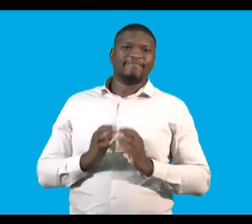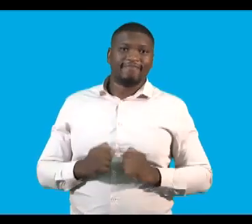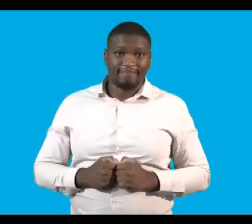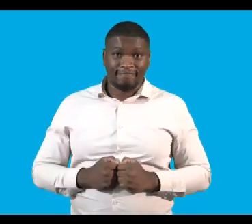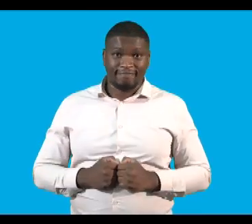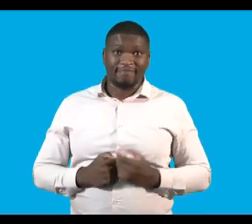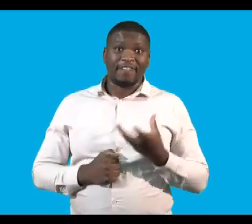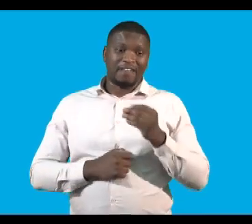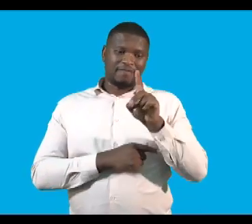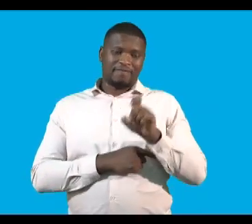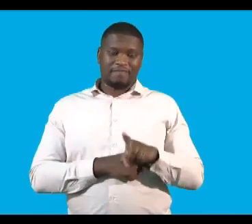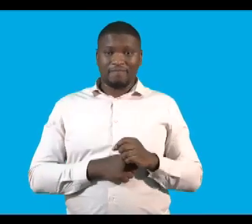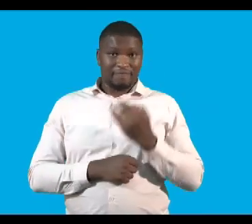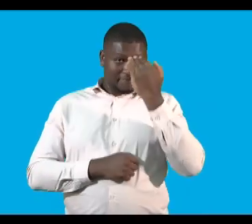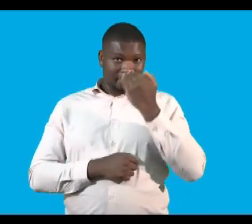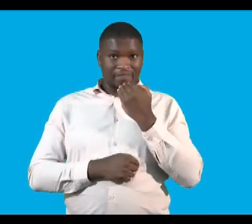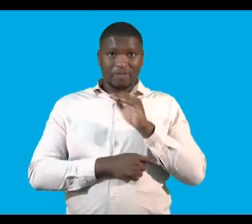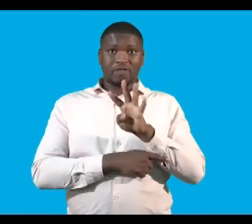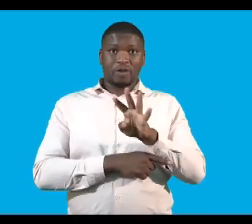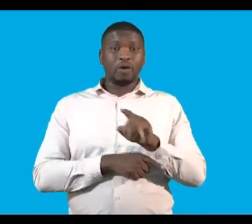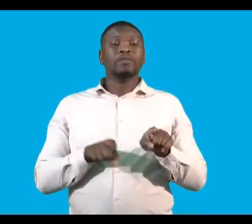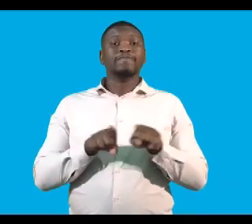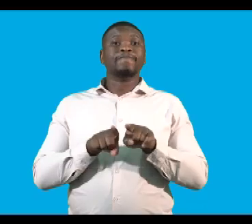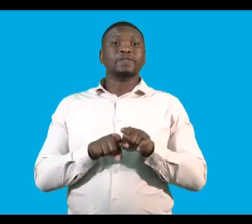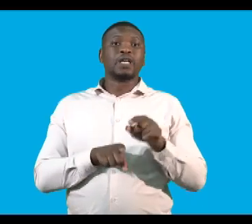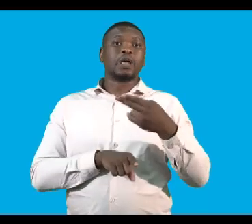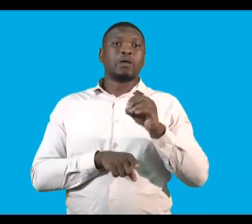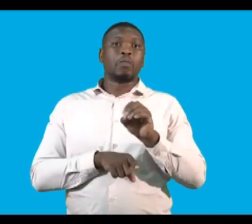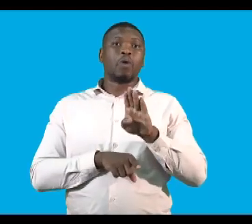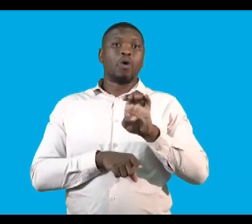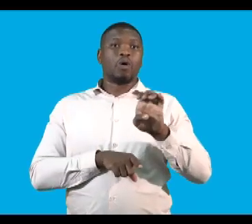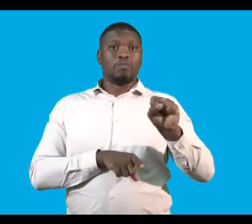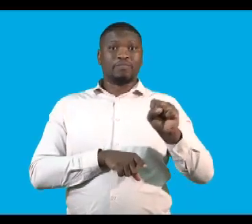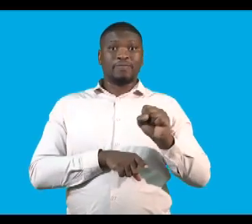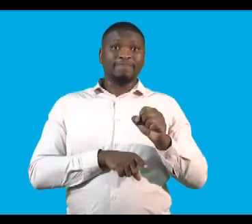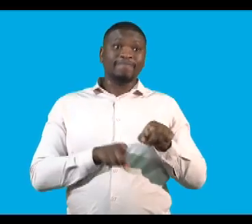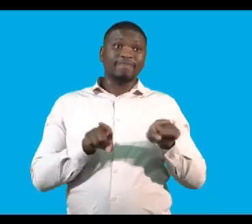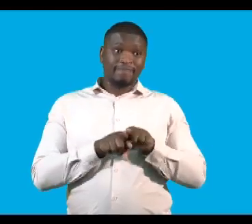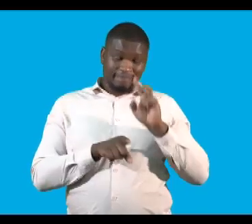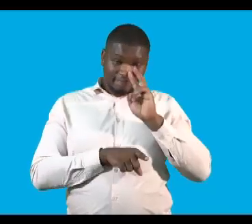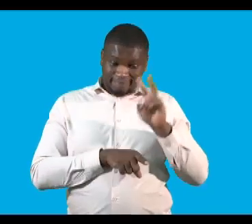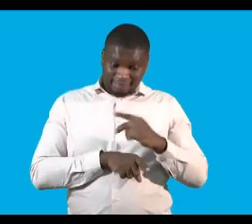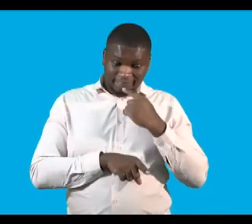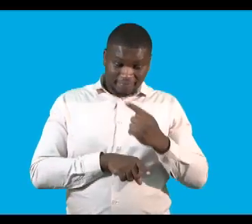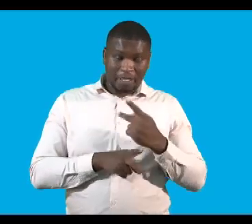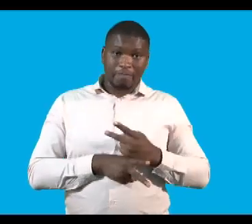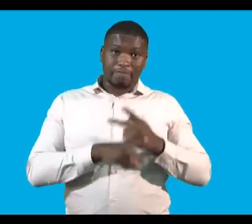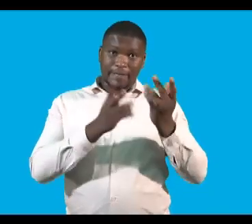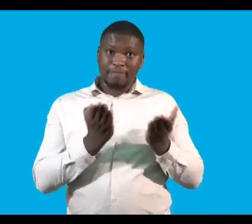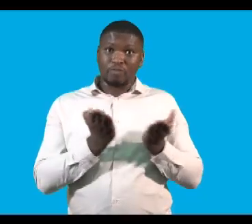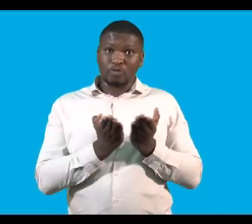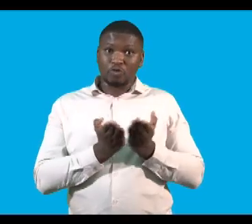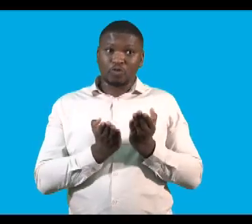mark. In frame 4, we see Hobbes looking at what Calvin is talking about, and in the public schools, no